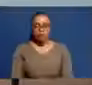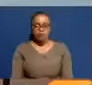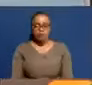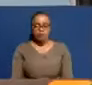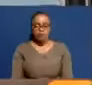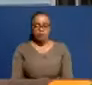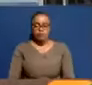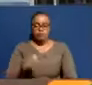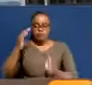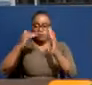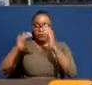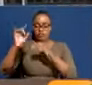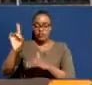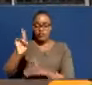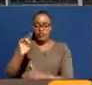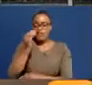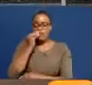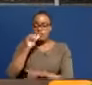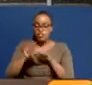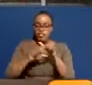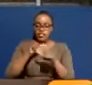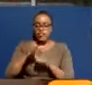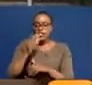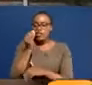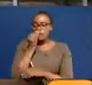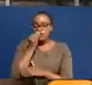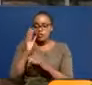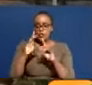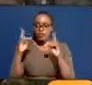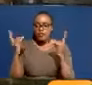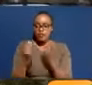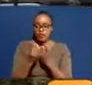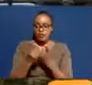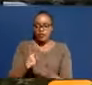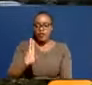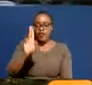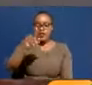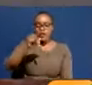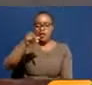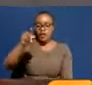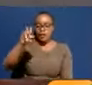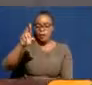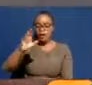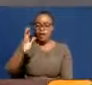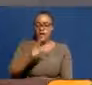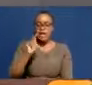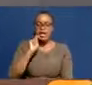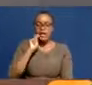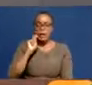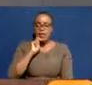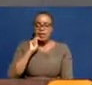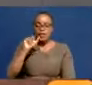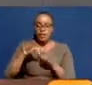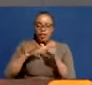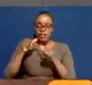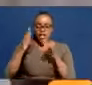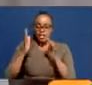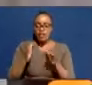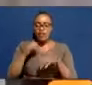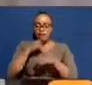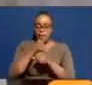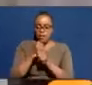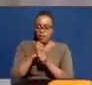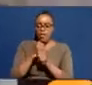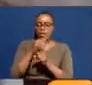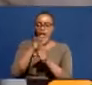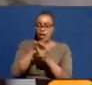At the University of Nairobi's Food Science and Nutrition Department in Upper Kabete campus, a team of food scientists is making the most out